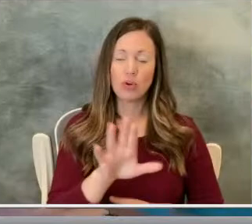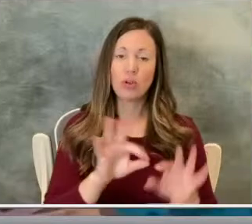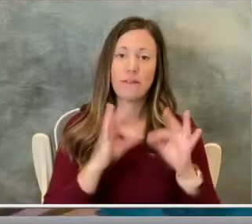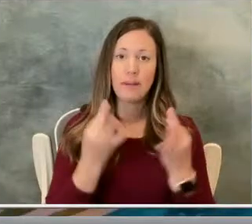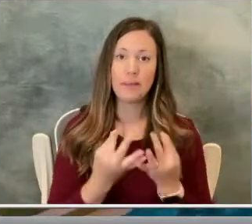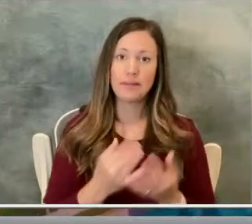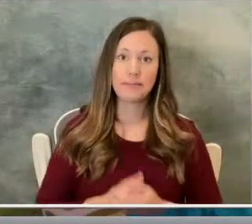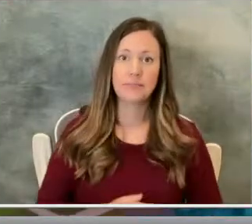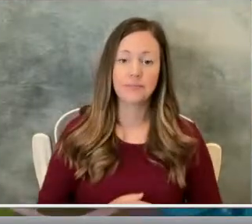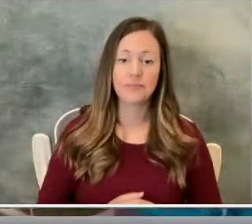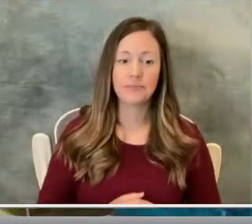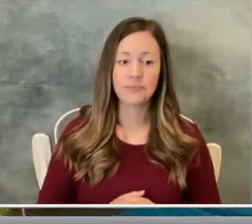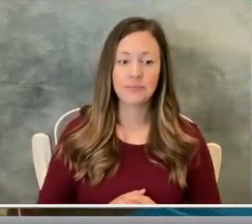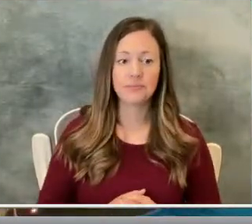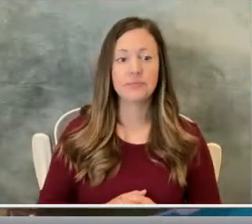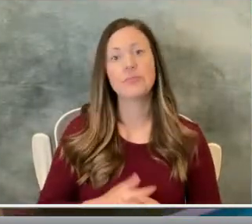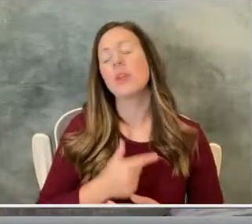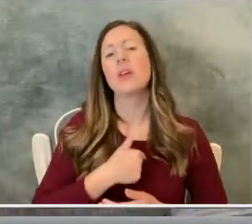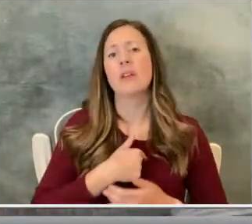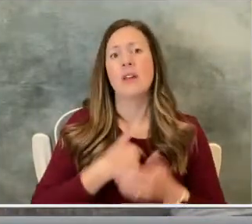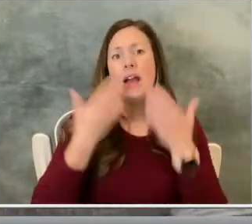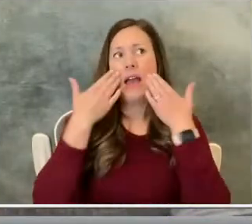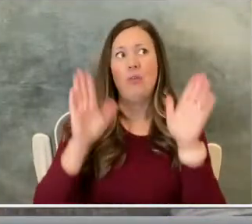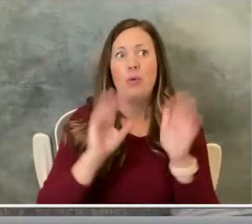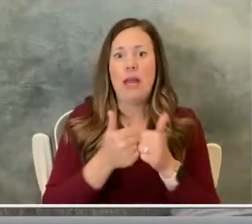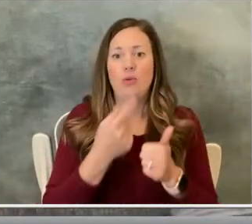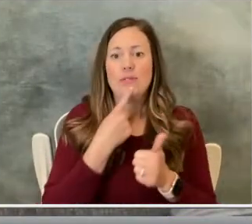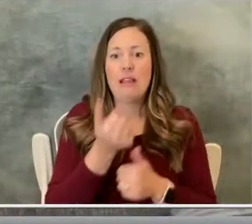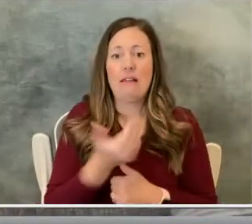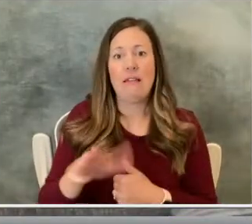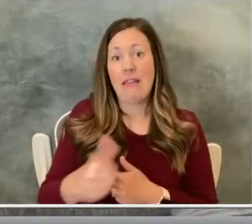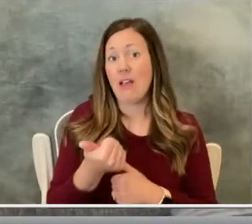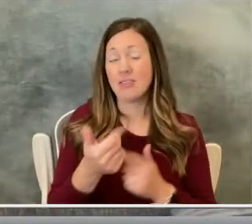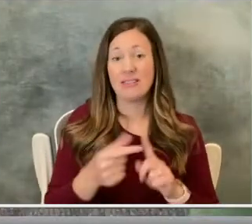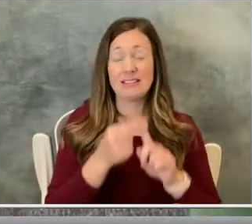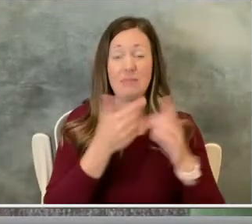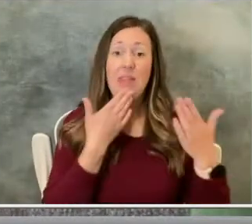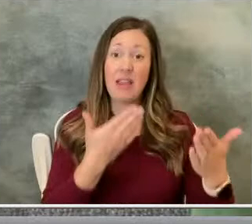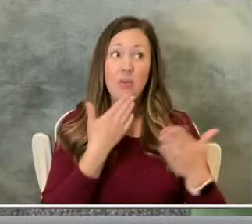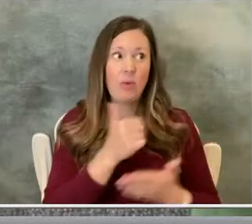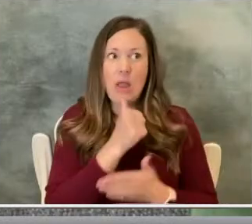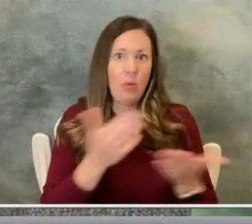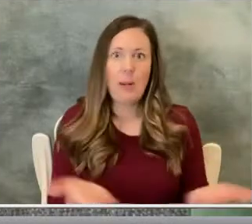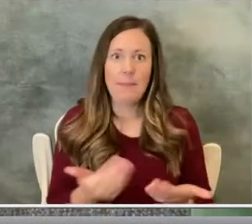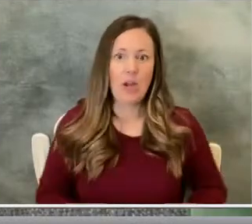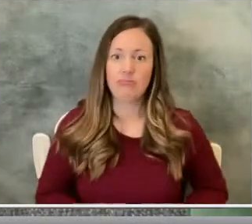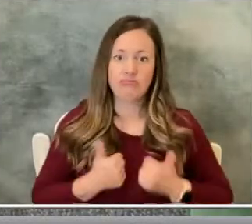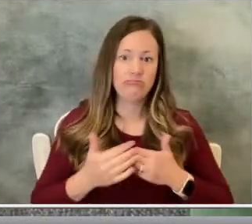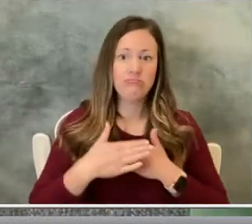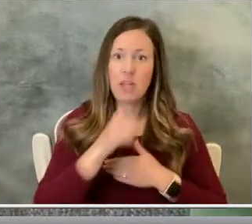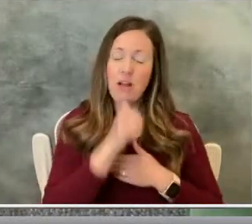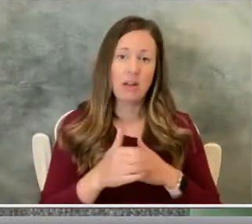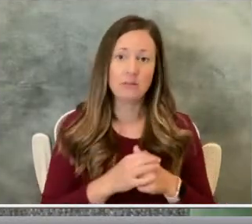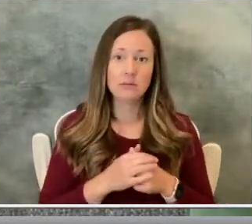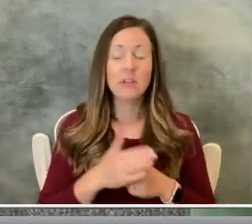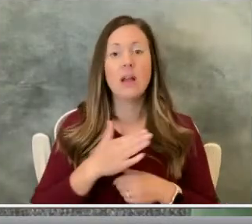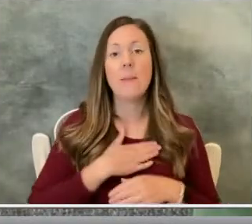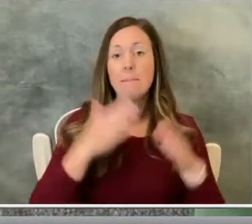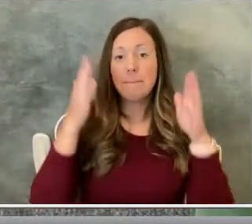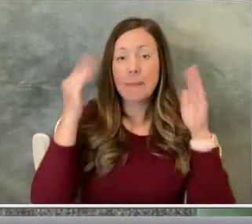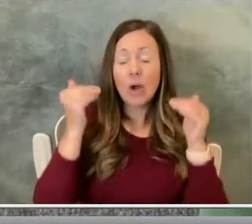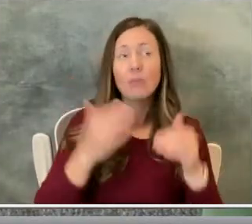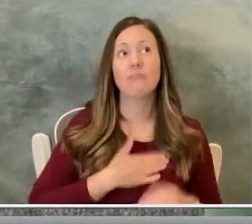I don't know how I say anything else other than thank you. I wouldn't be here. My hopes and dreams are that